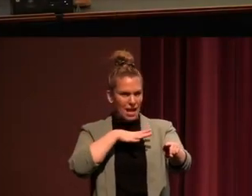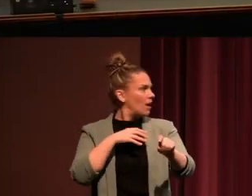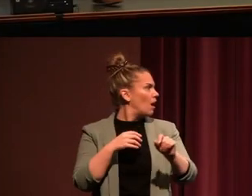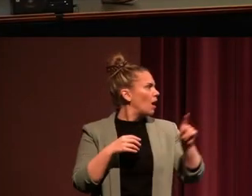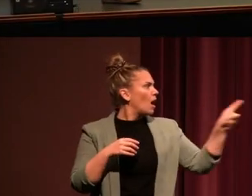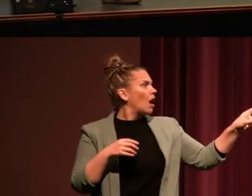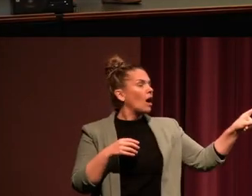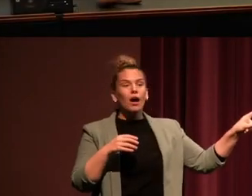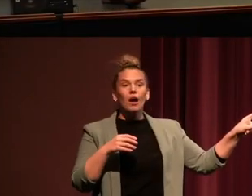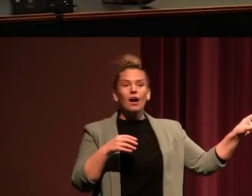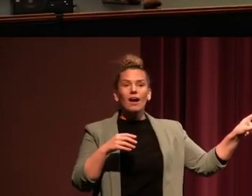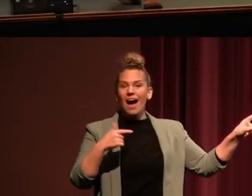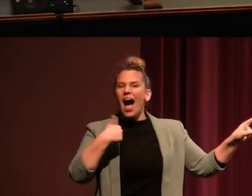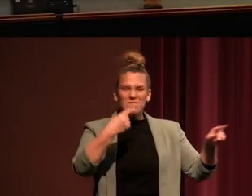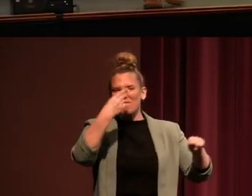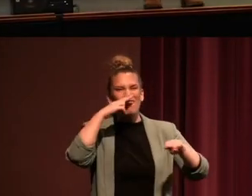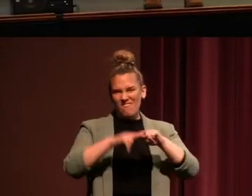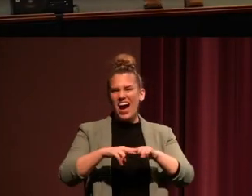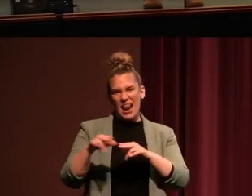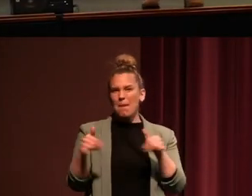I do parties.